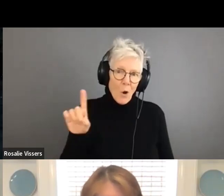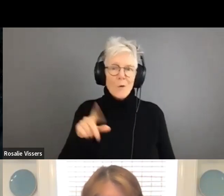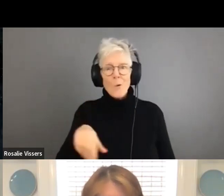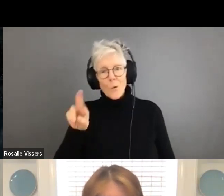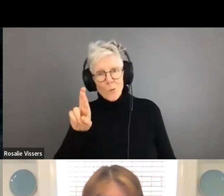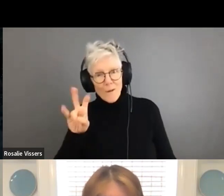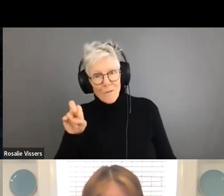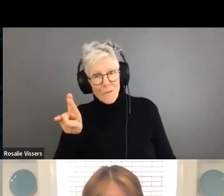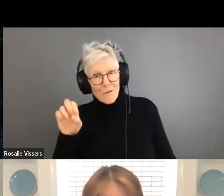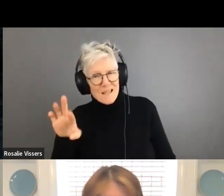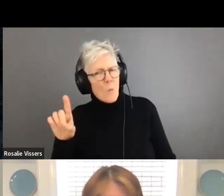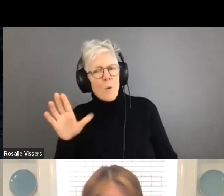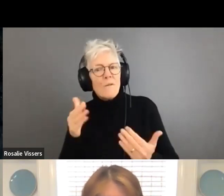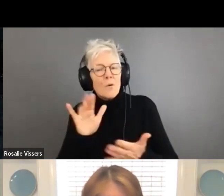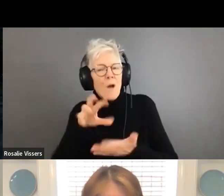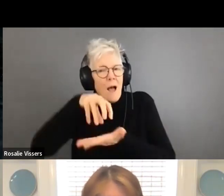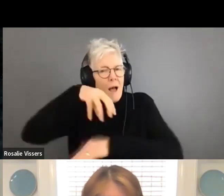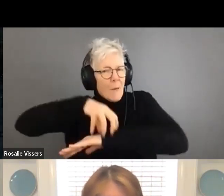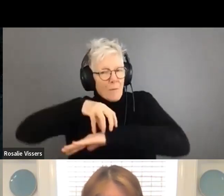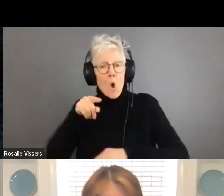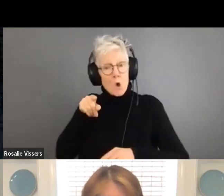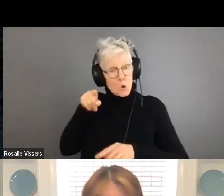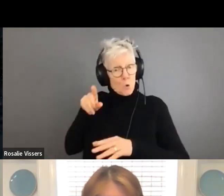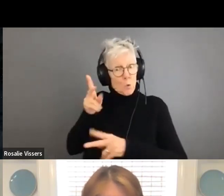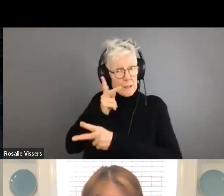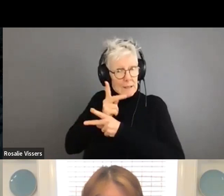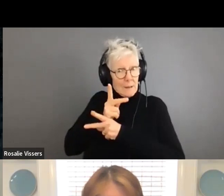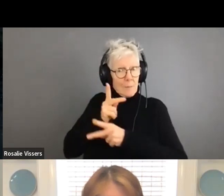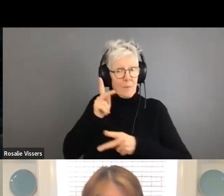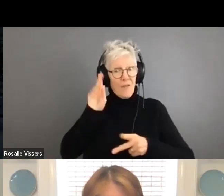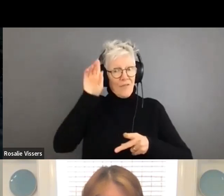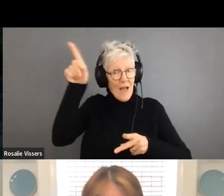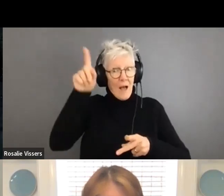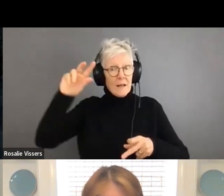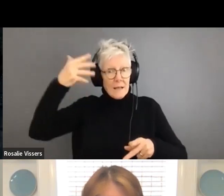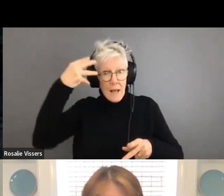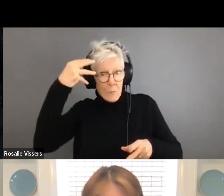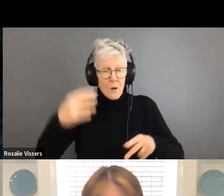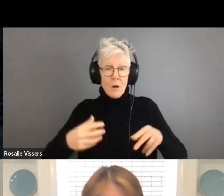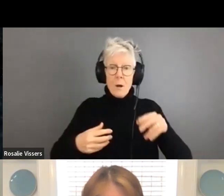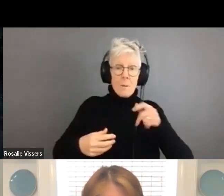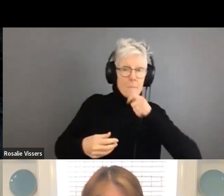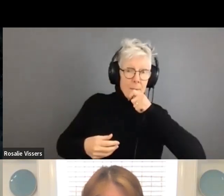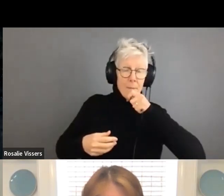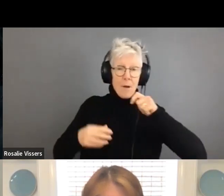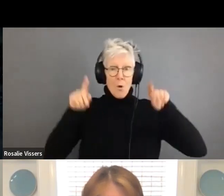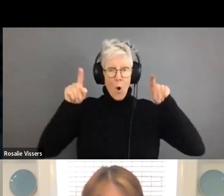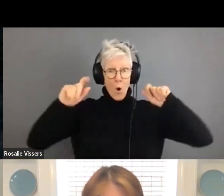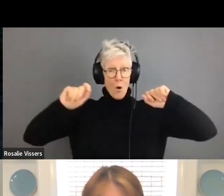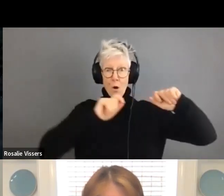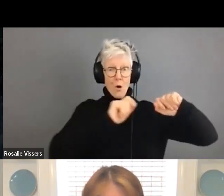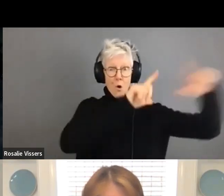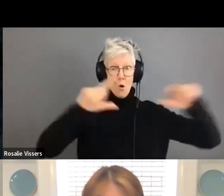keep the app for the mic and or the camera open, or